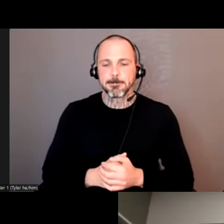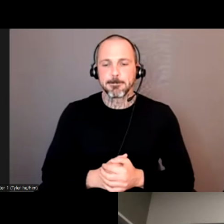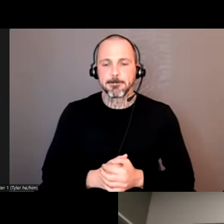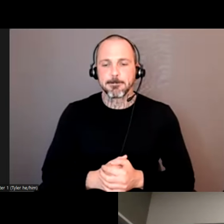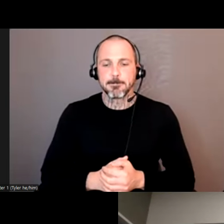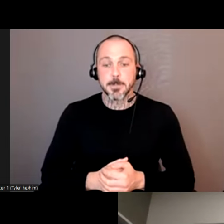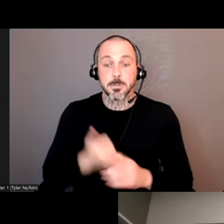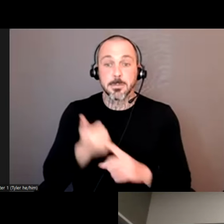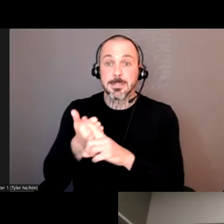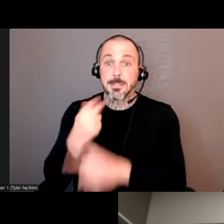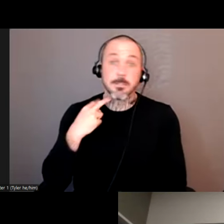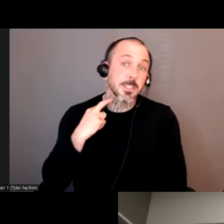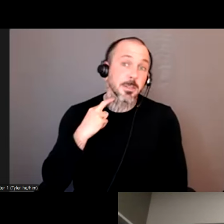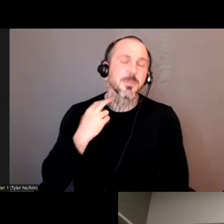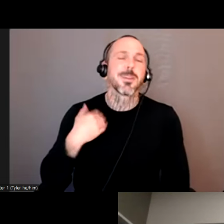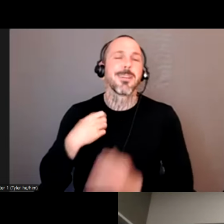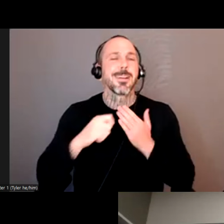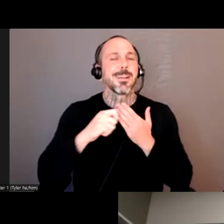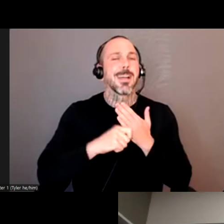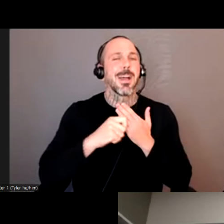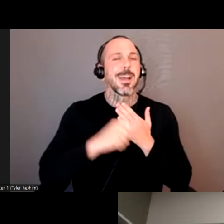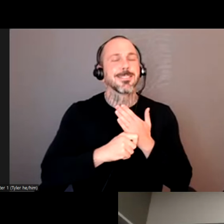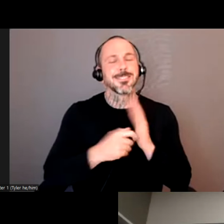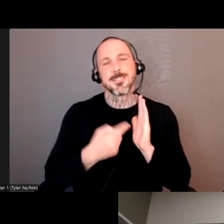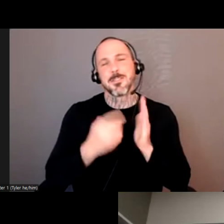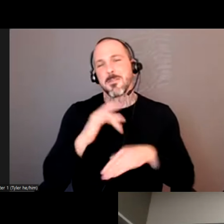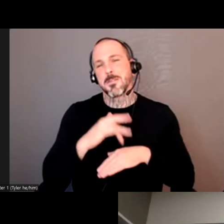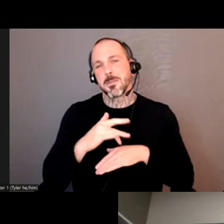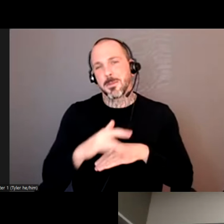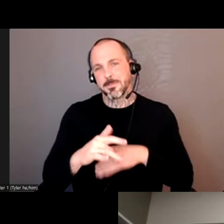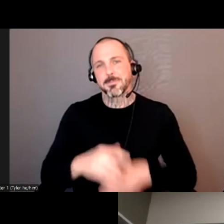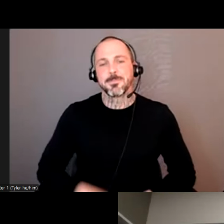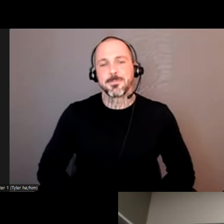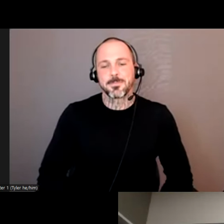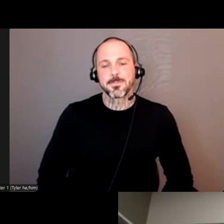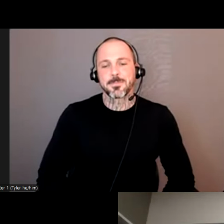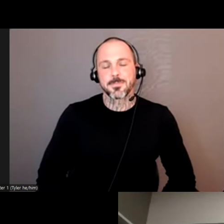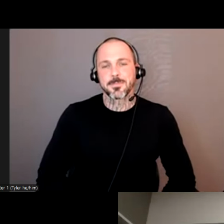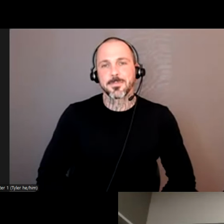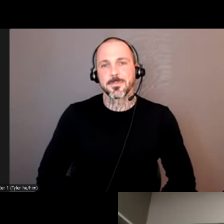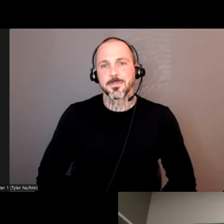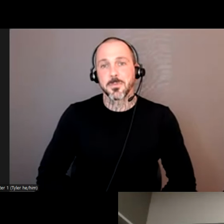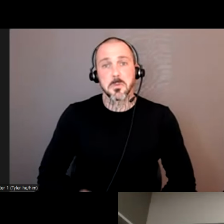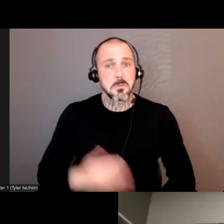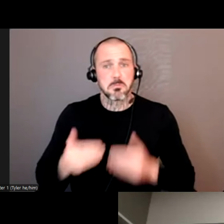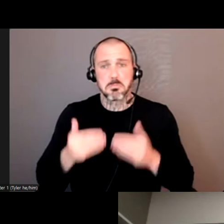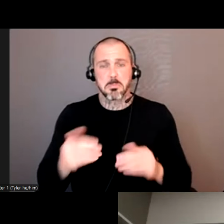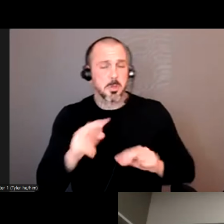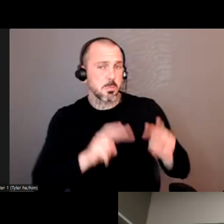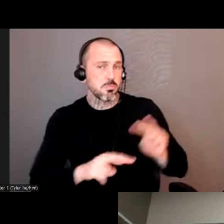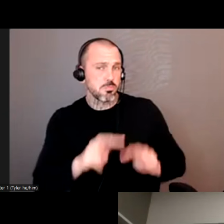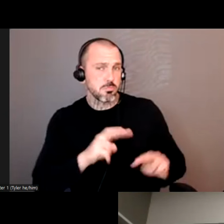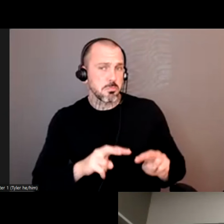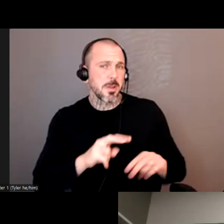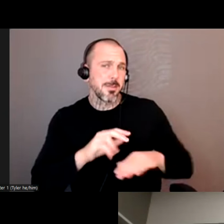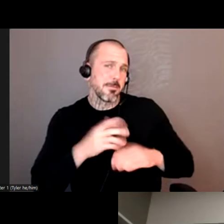victim. Jeff was able to gloss over there. We just suggest you look at that, and there's